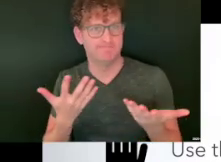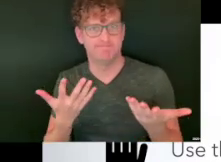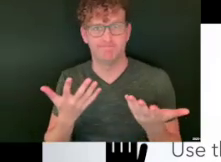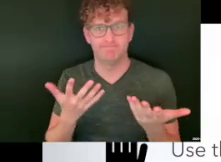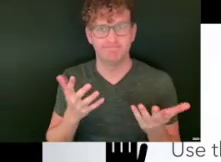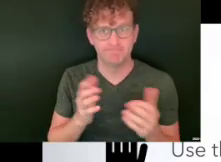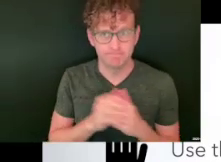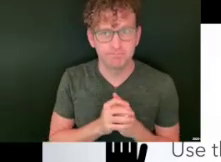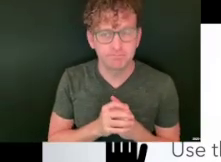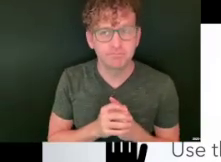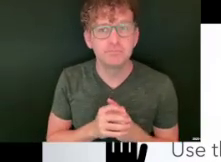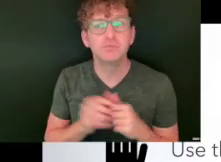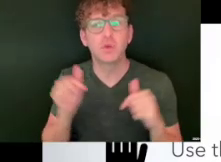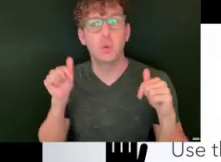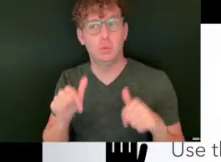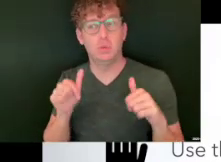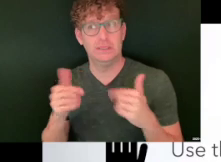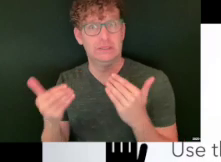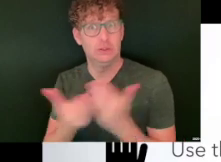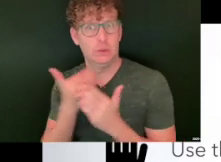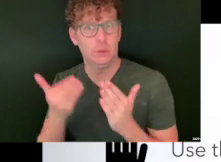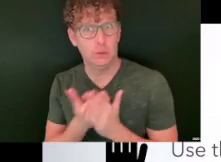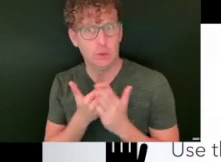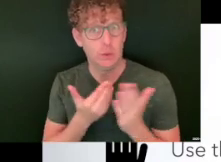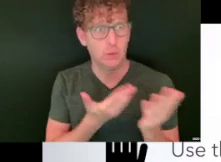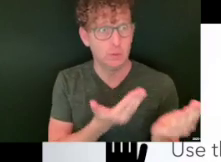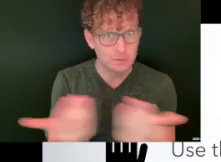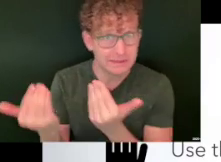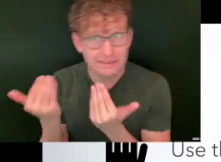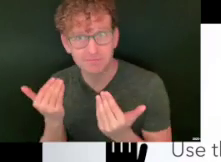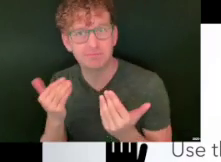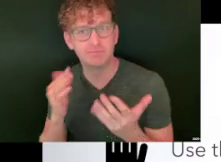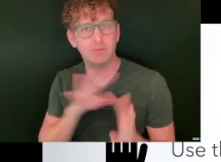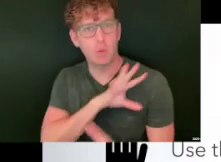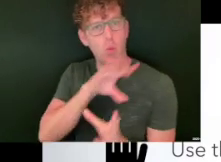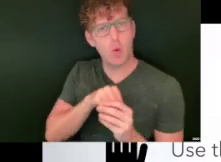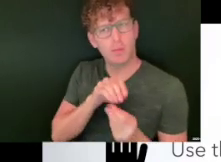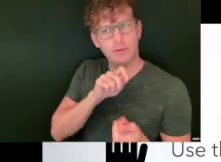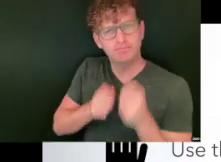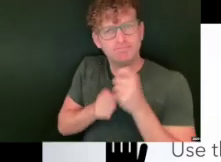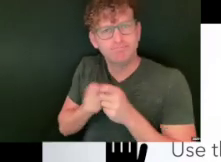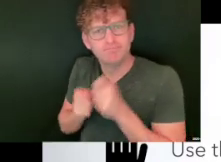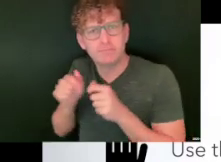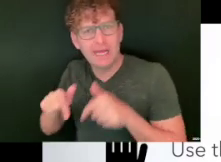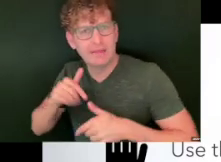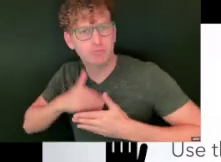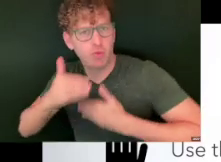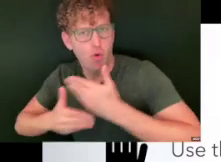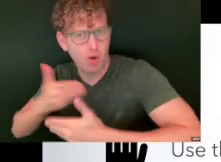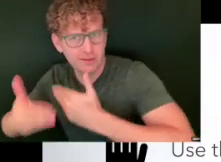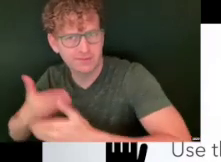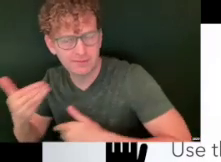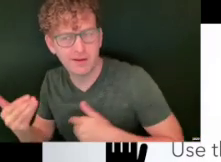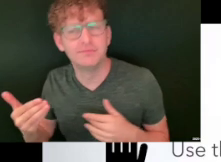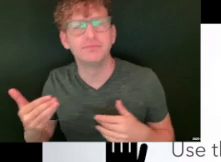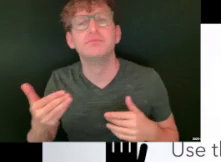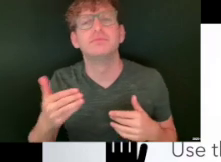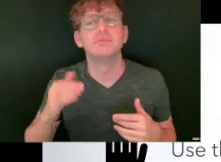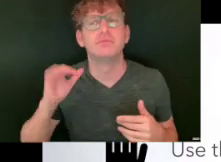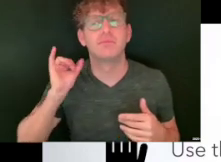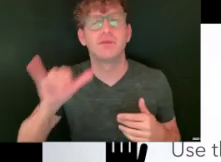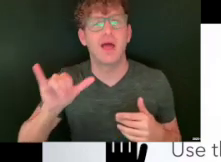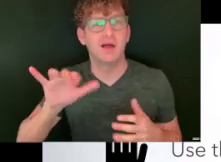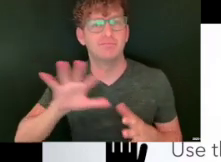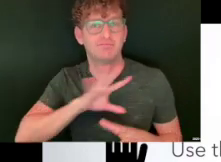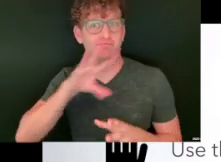Thanks, Lisa. I forgot to identify the person who sent that in. Apologies for that. Samuel Kilpatrick of Redwood Coast